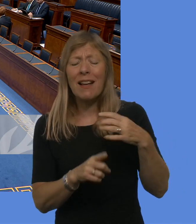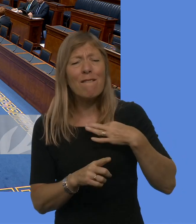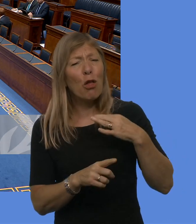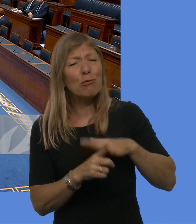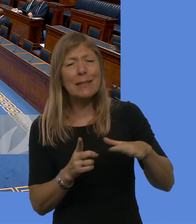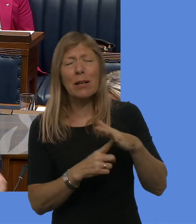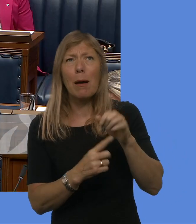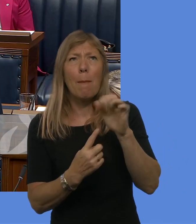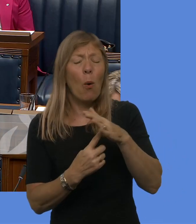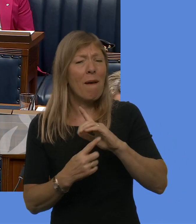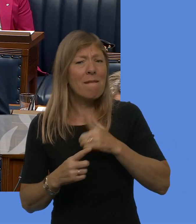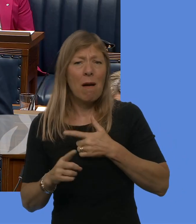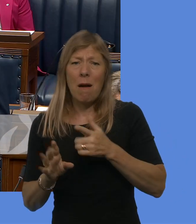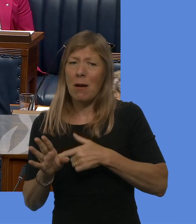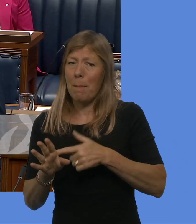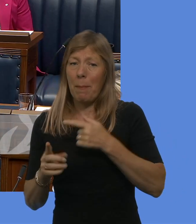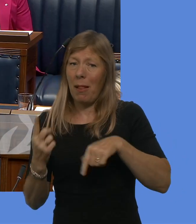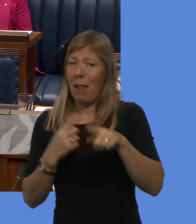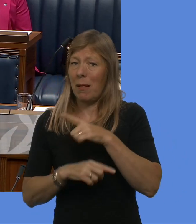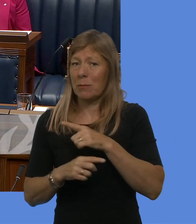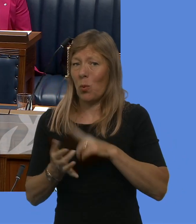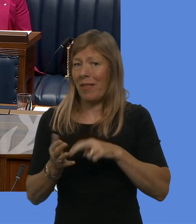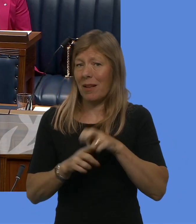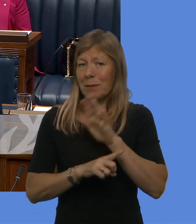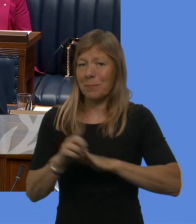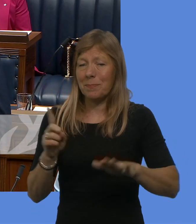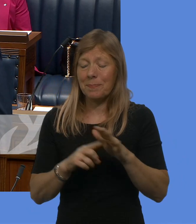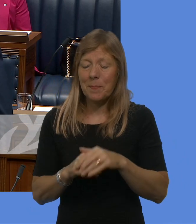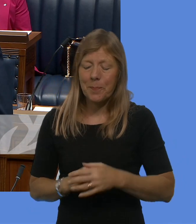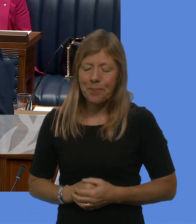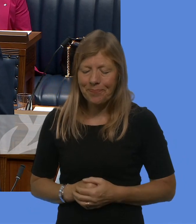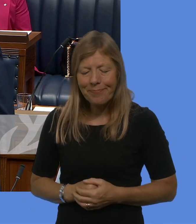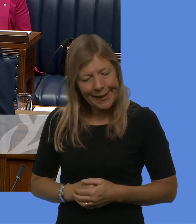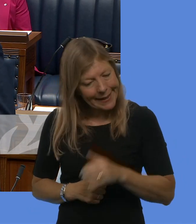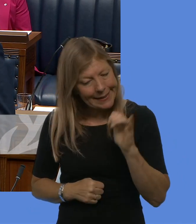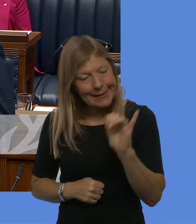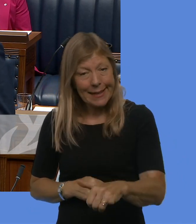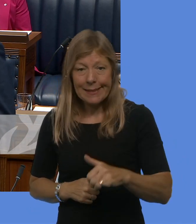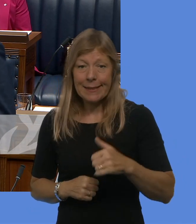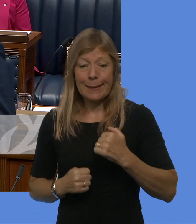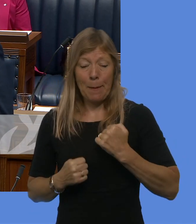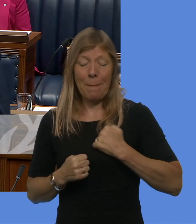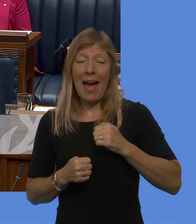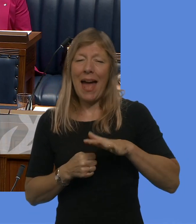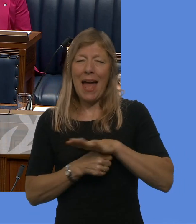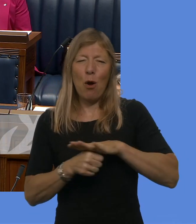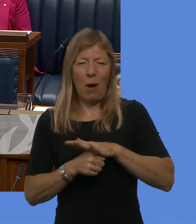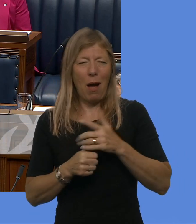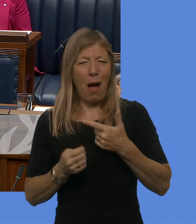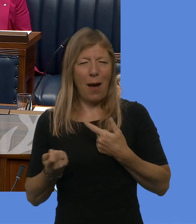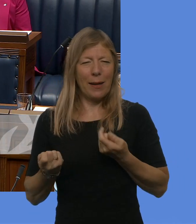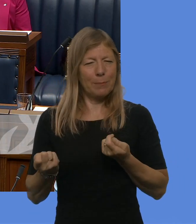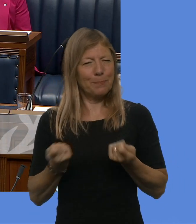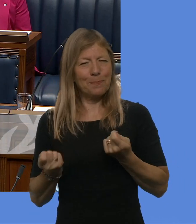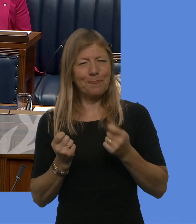Speaker, like the member, I also see this in my own constituency in terms of the work of the community and voluntary